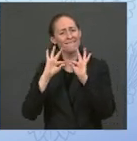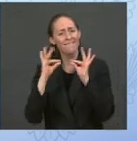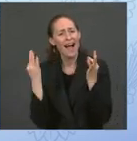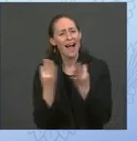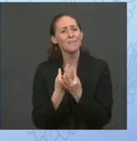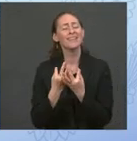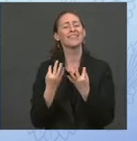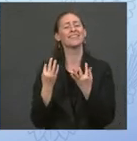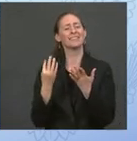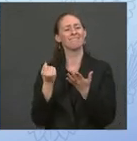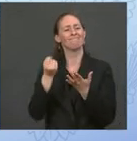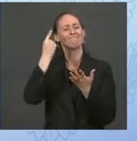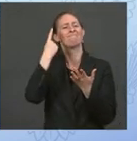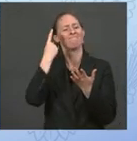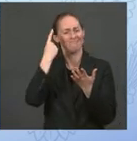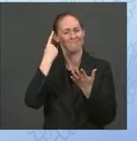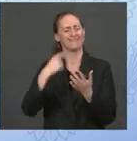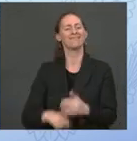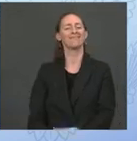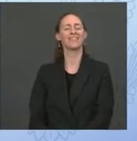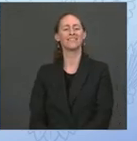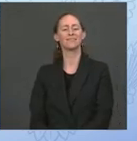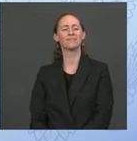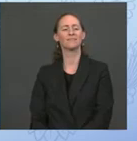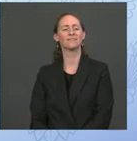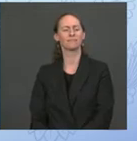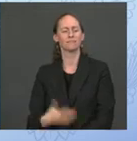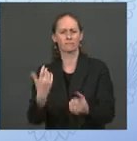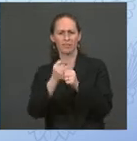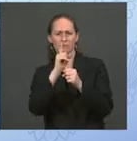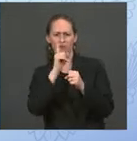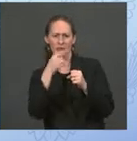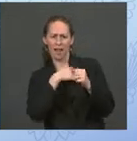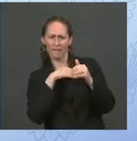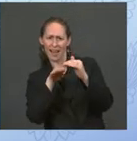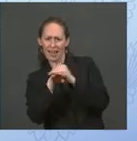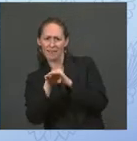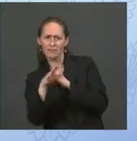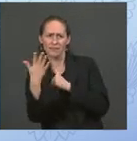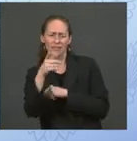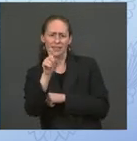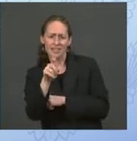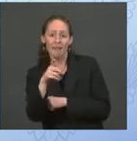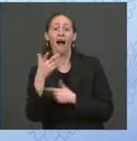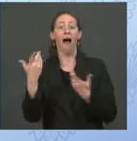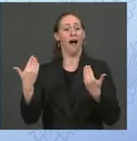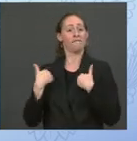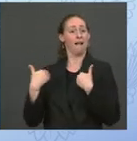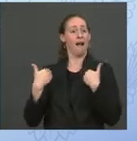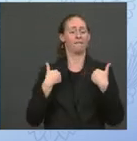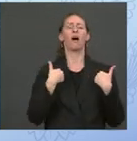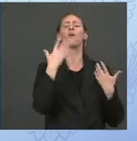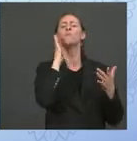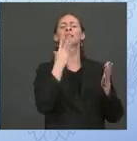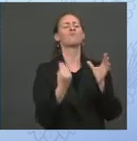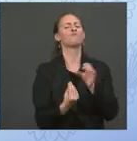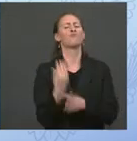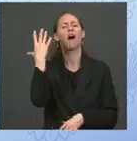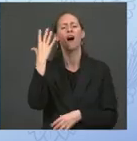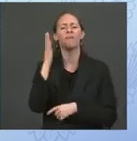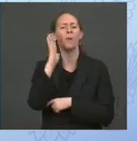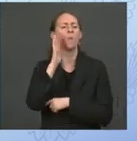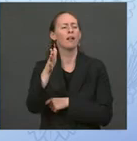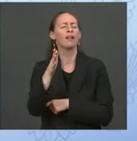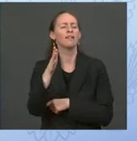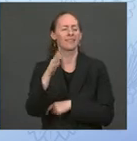We know that with the right access, all of our students can soar. When we wrap our collective arms